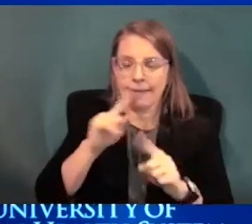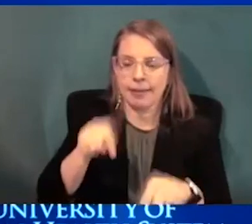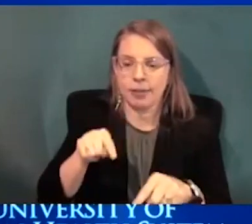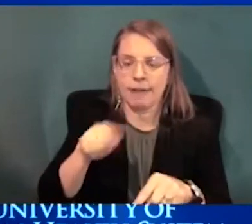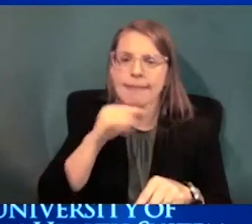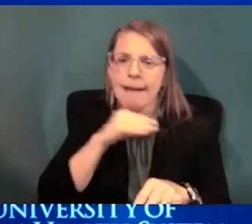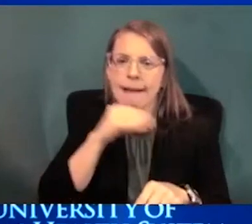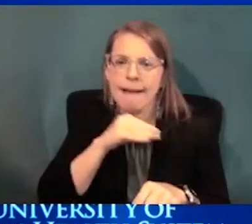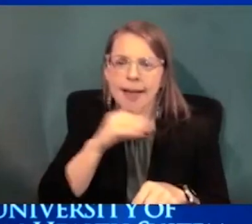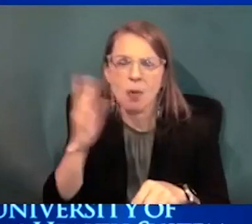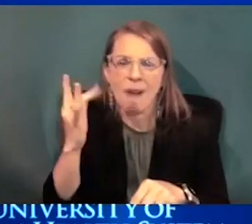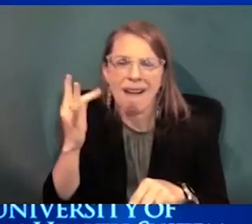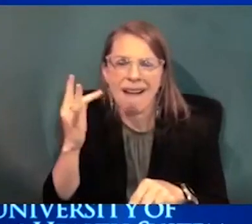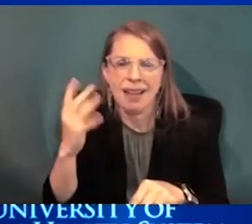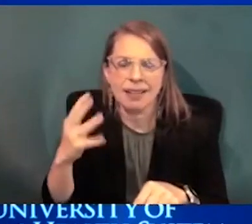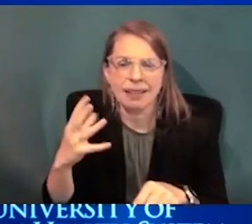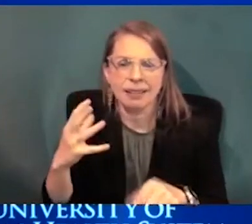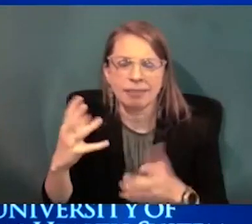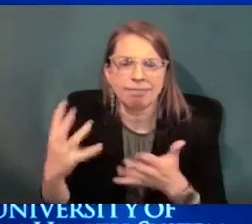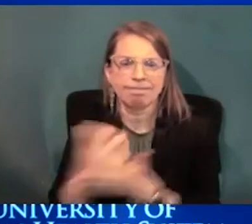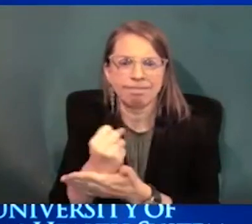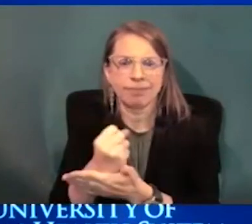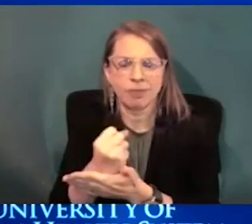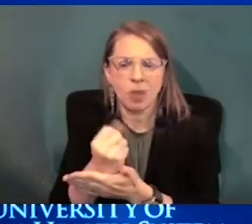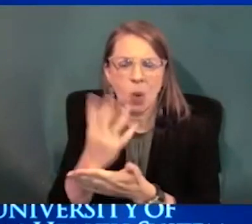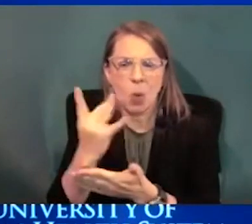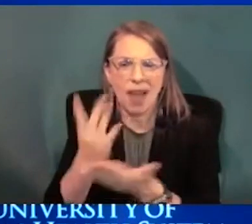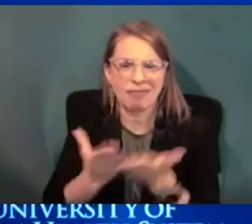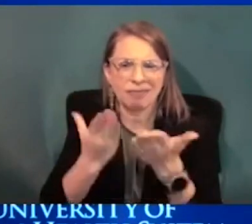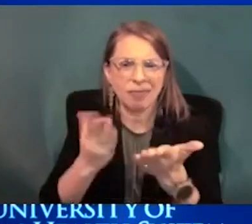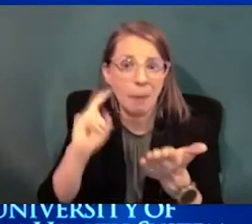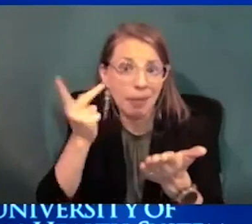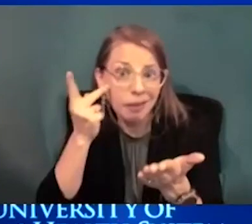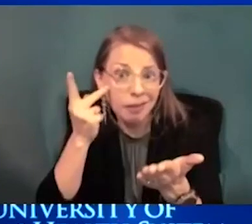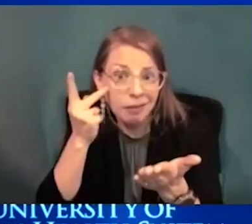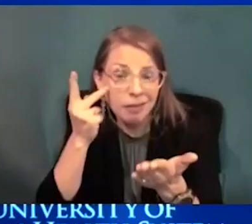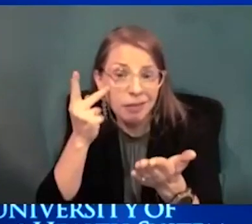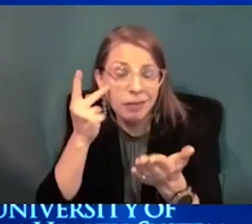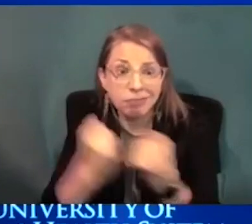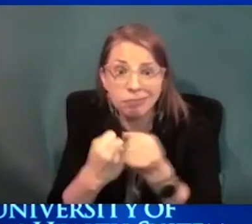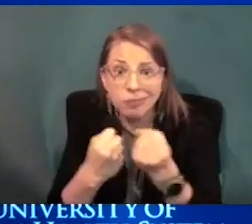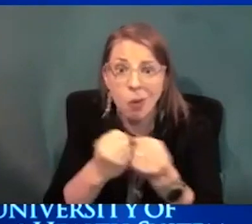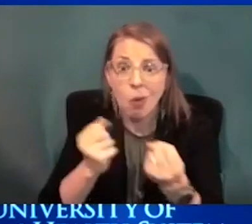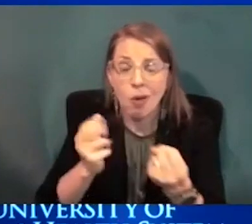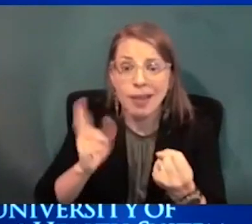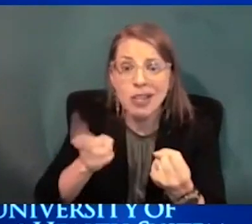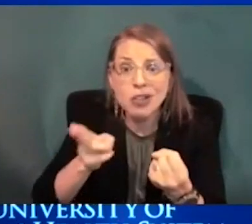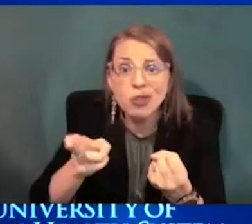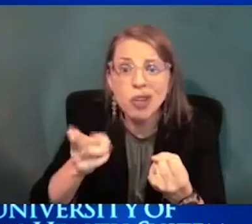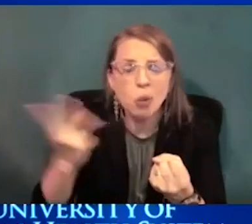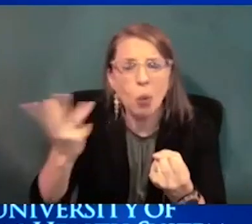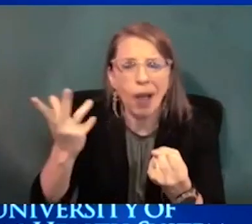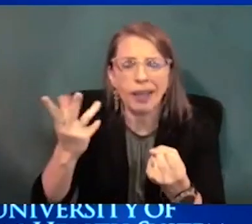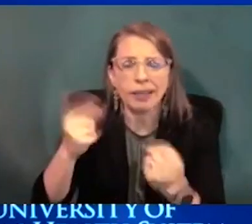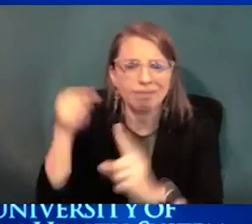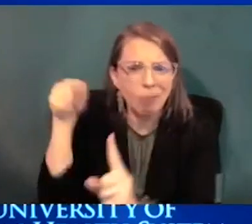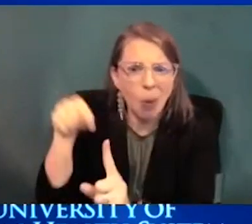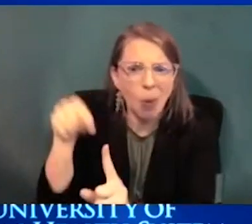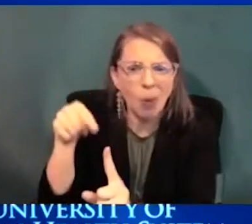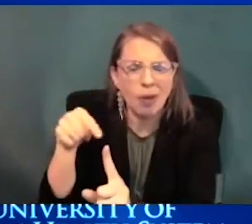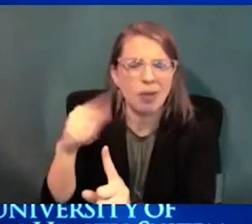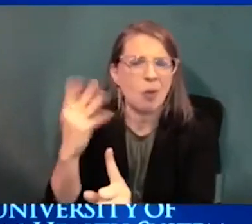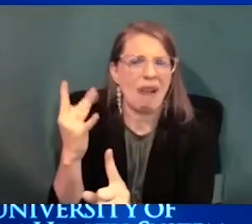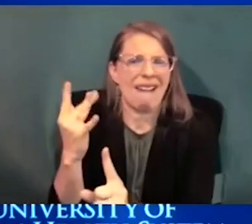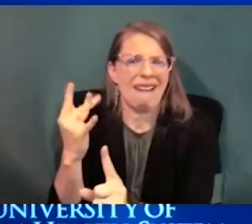to present to you something like that? Are they politicizing the view? Are they talking about history? What is it about trying to give you something that